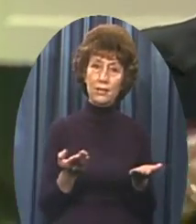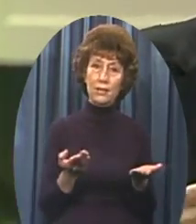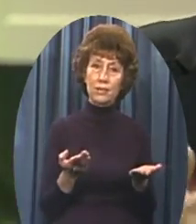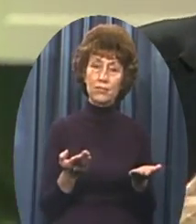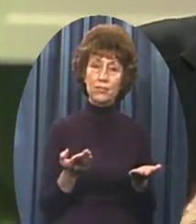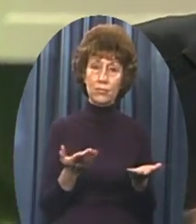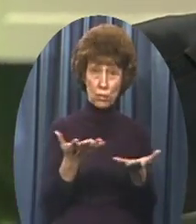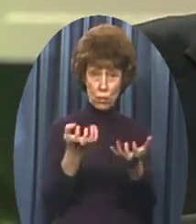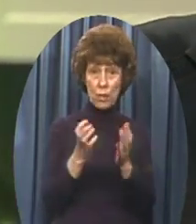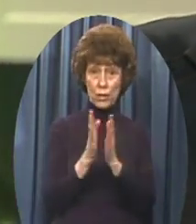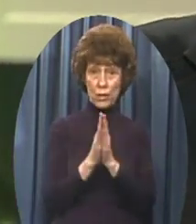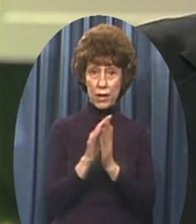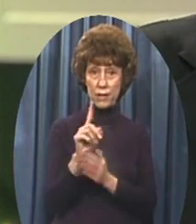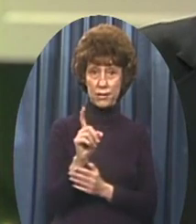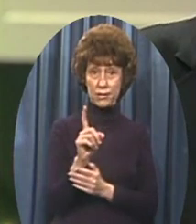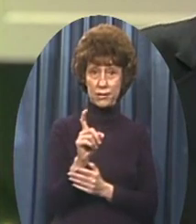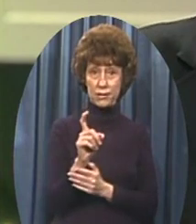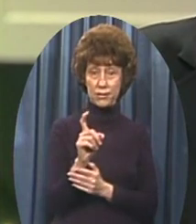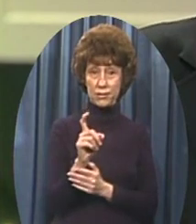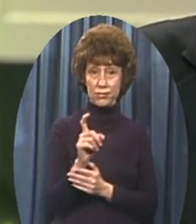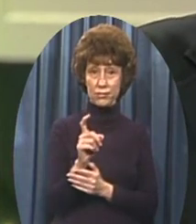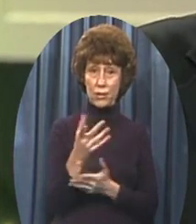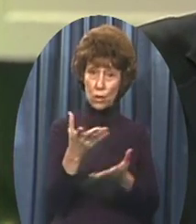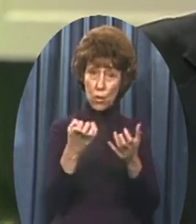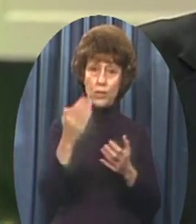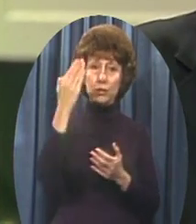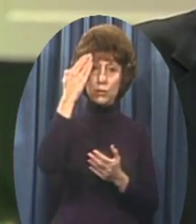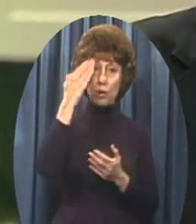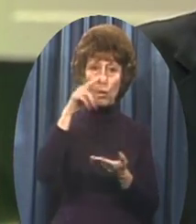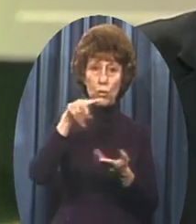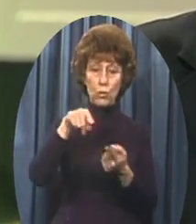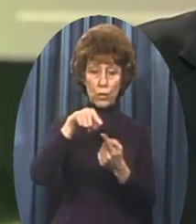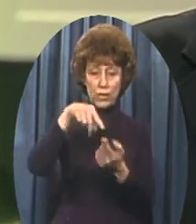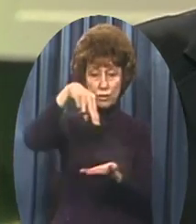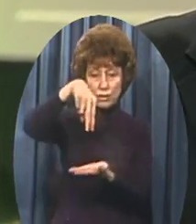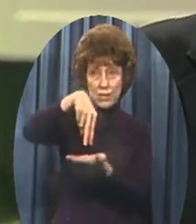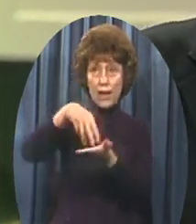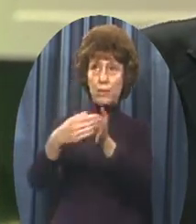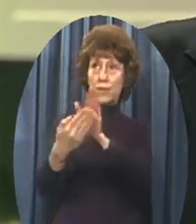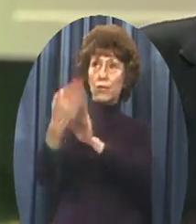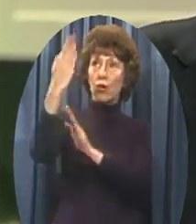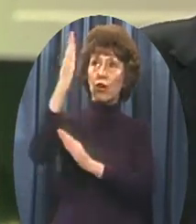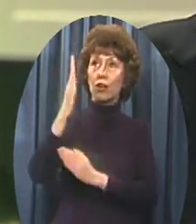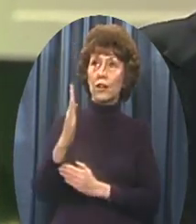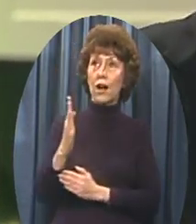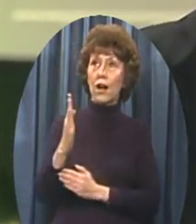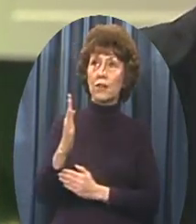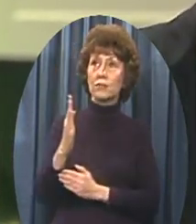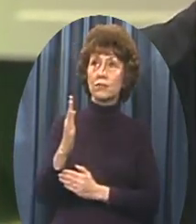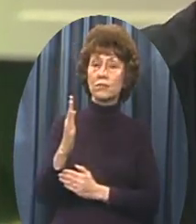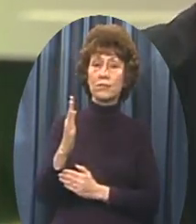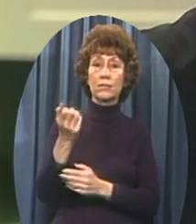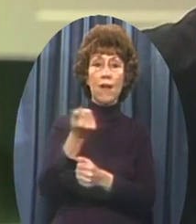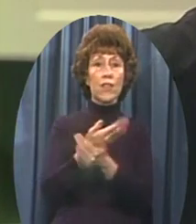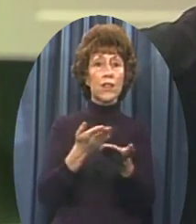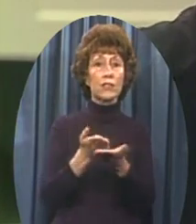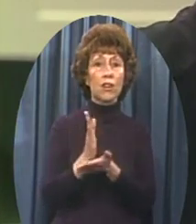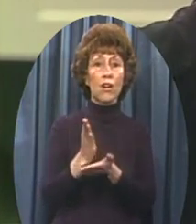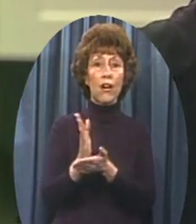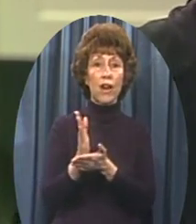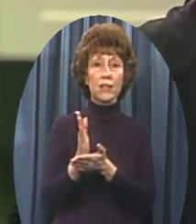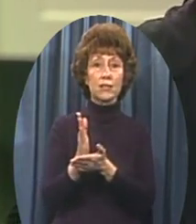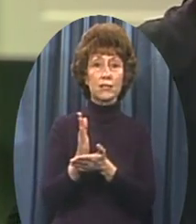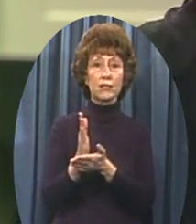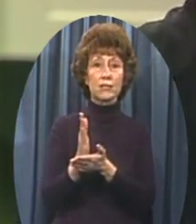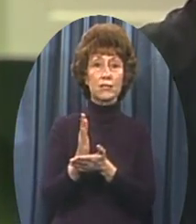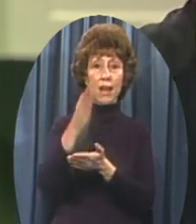non-Christian, you'd like to be prayed for right now, that you'll know when you stand before God, you'll hear Him say, well done. Lift your hand, please. I'll pray for you all